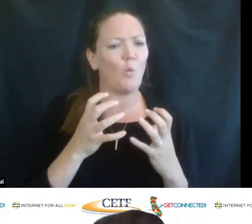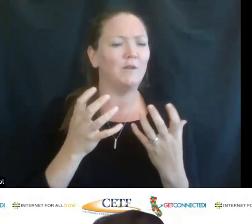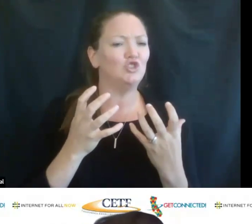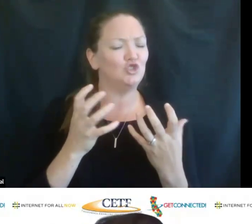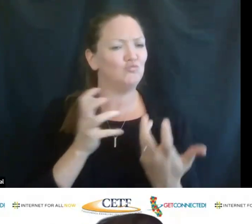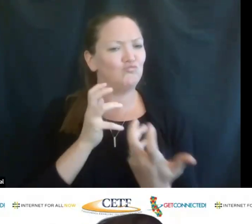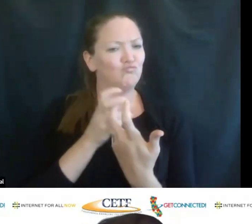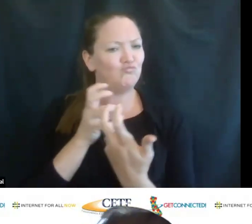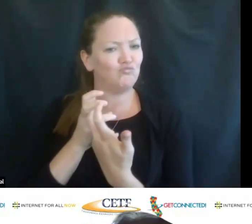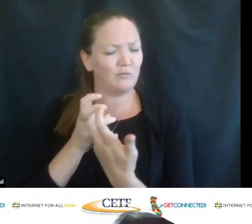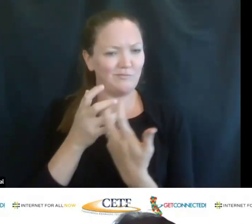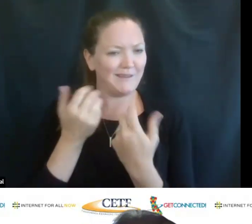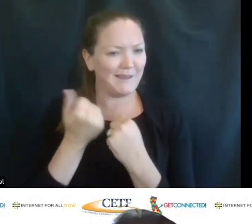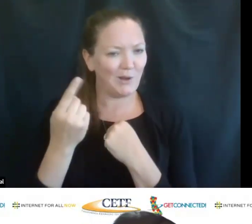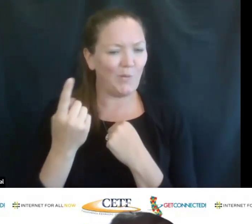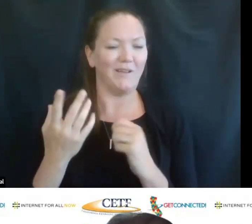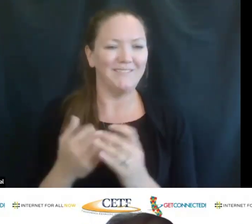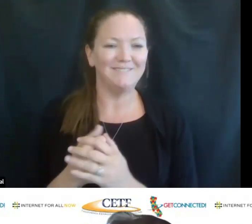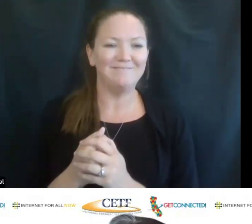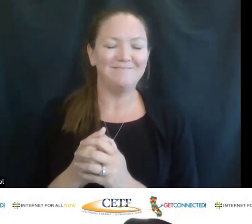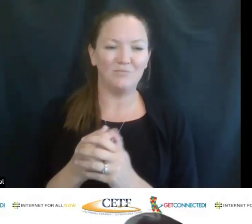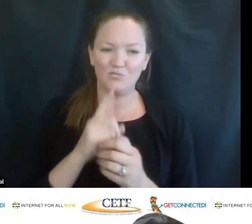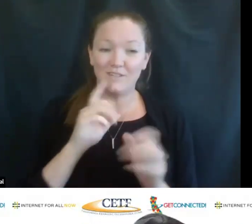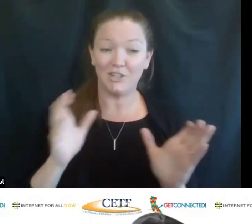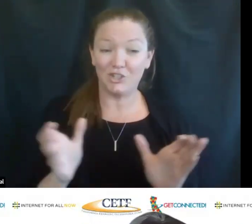anyone. And we're urging everyone then,